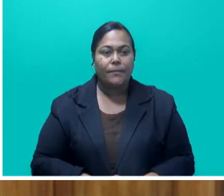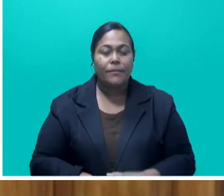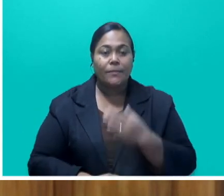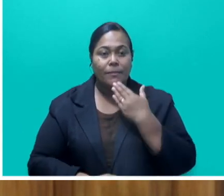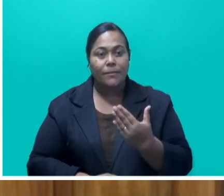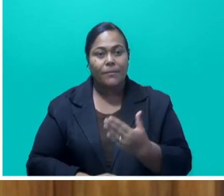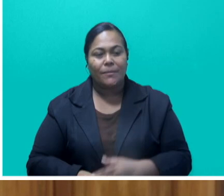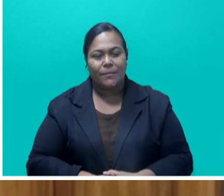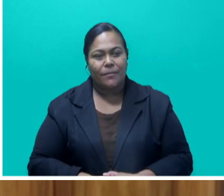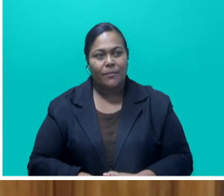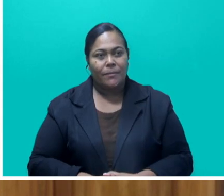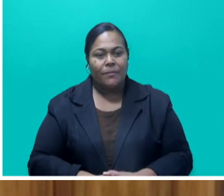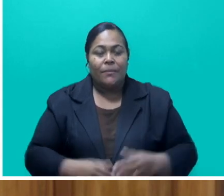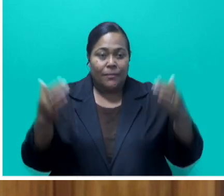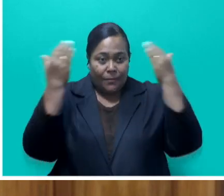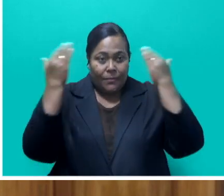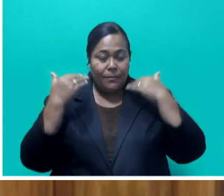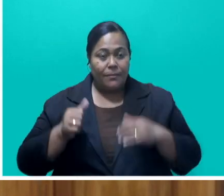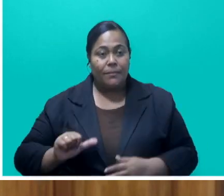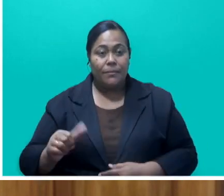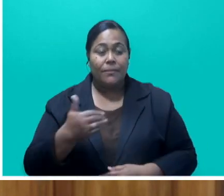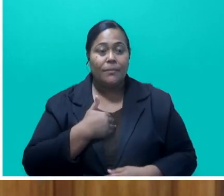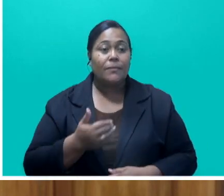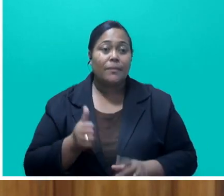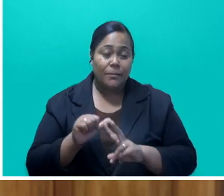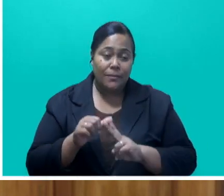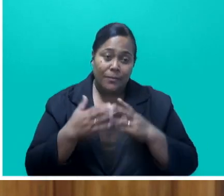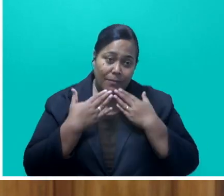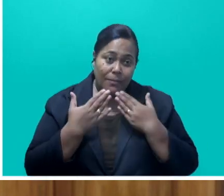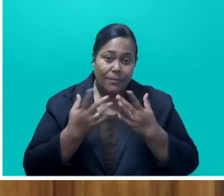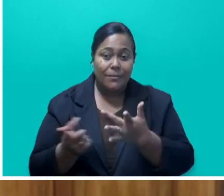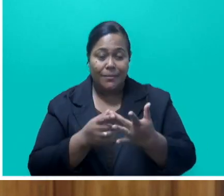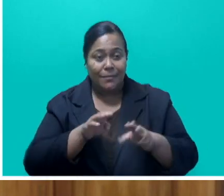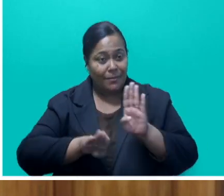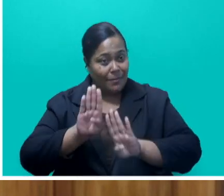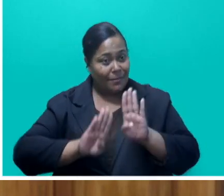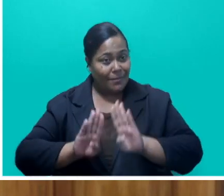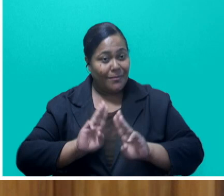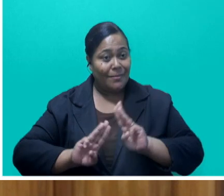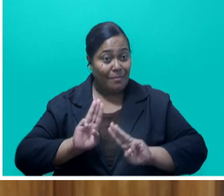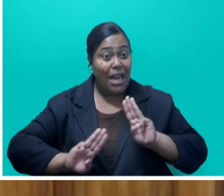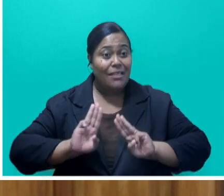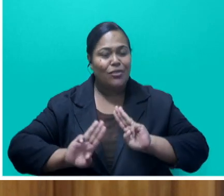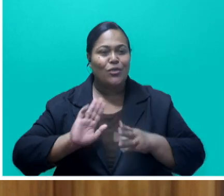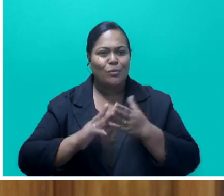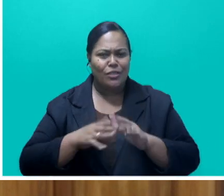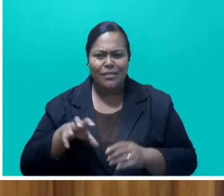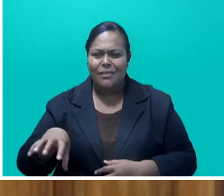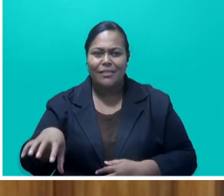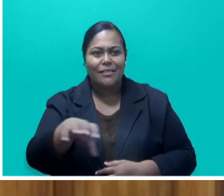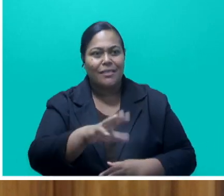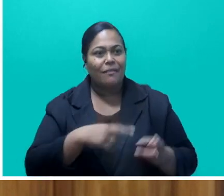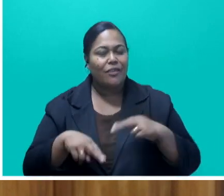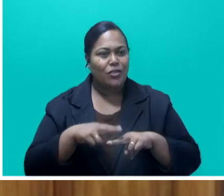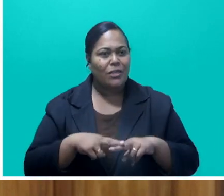Mr. Speaker, allow me to thank also the other Melanesian communities around Fiji for putting their trust in